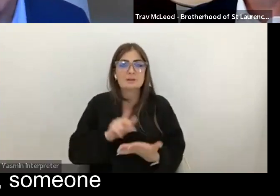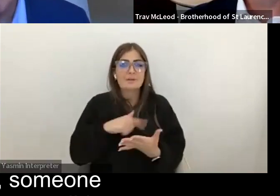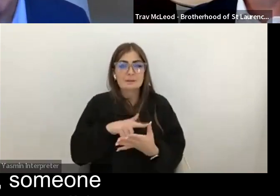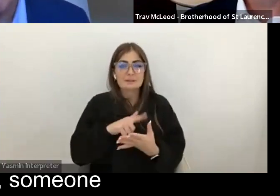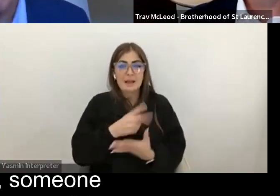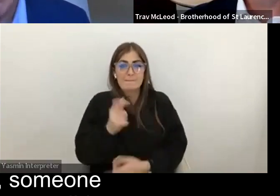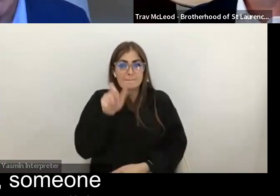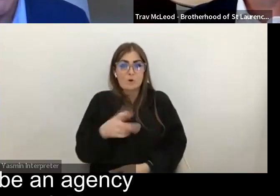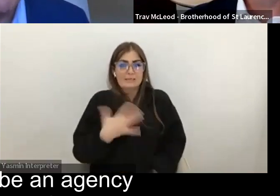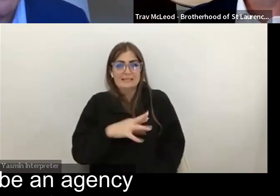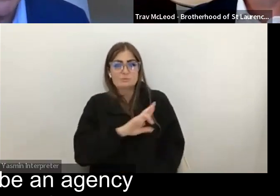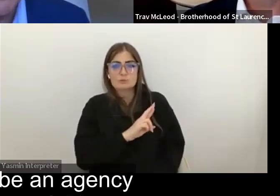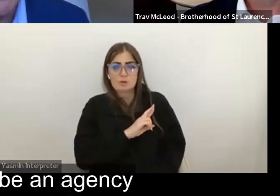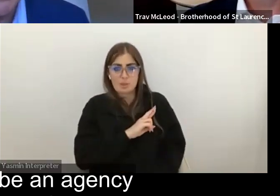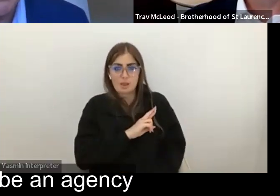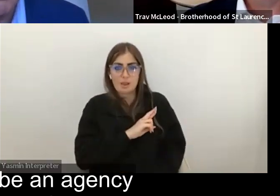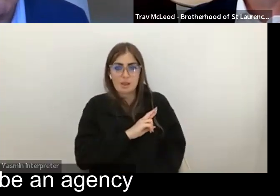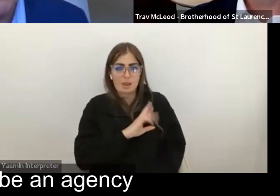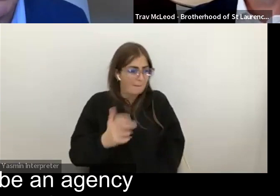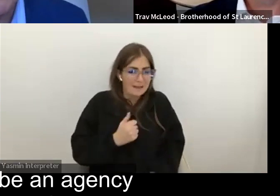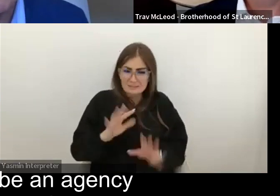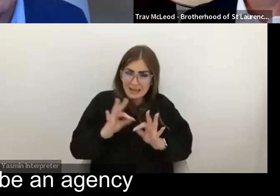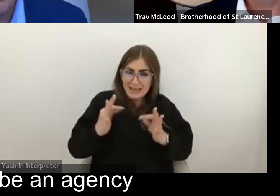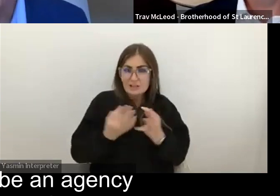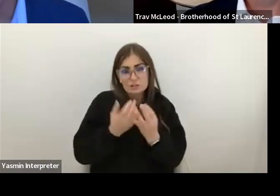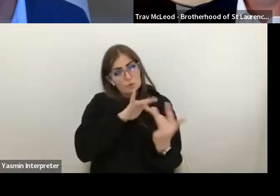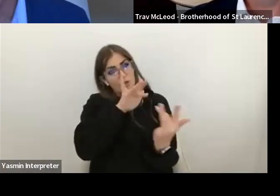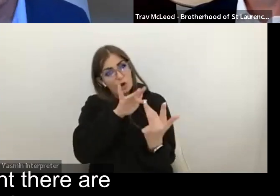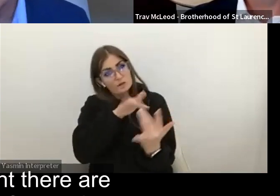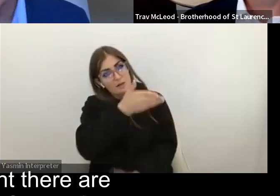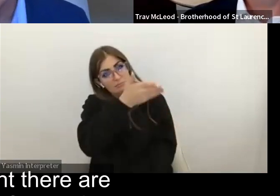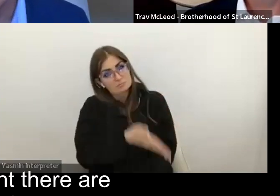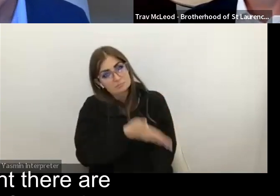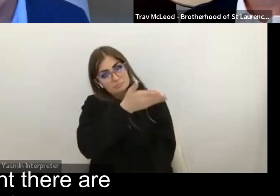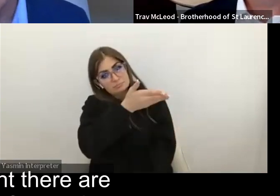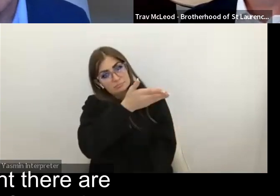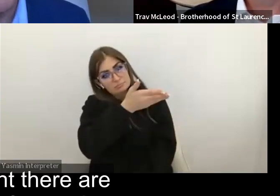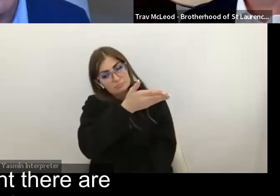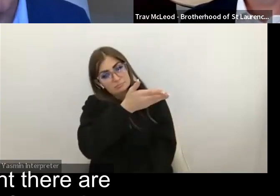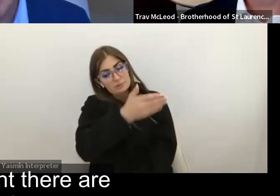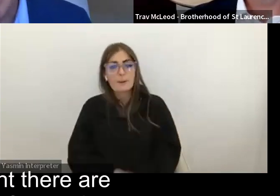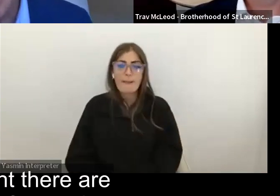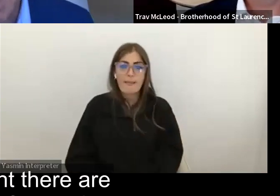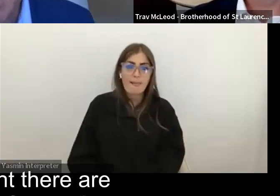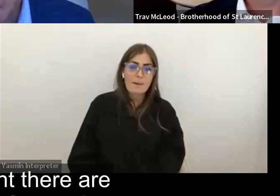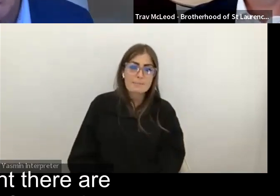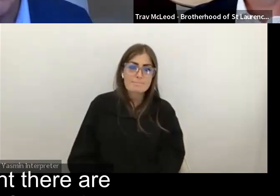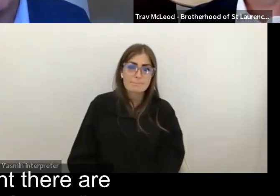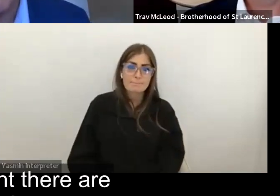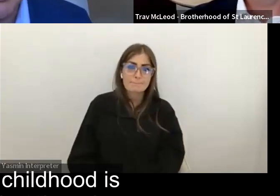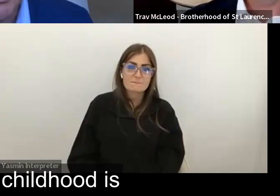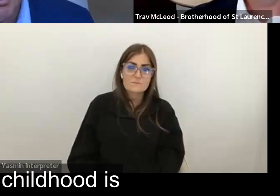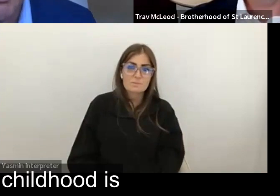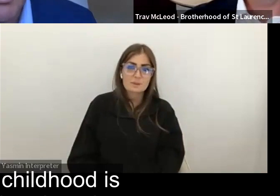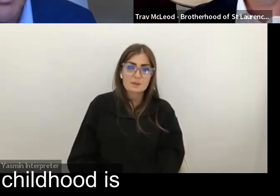someone has to be responsible. There has to be an agency that you can point to. The moment there are a plethora of